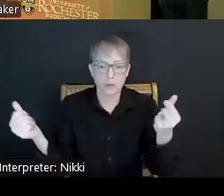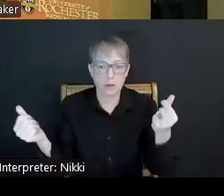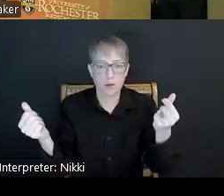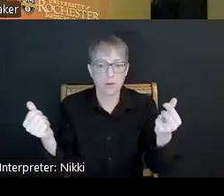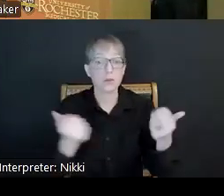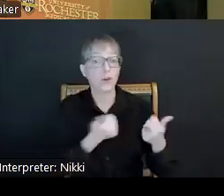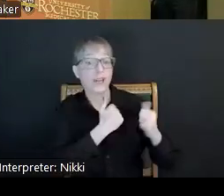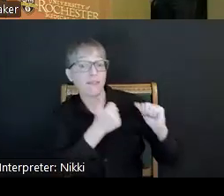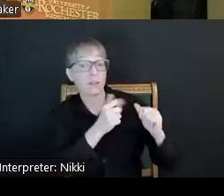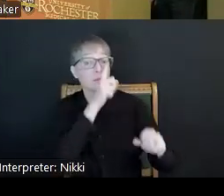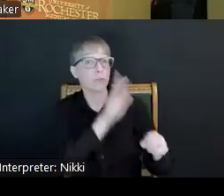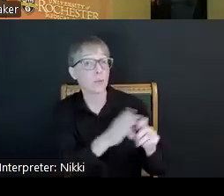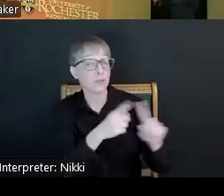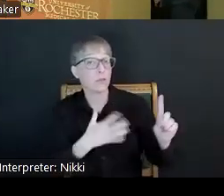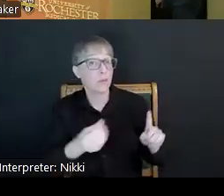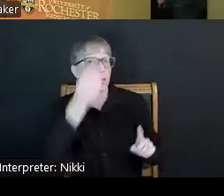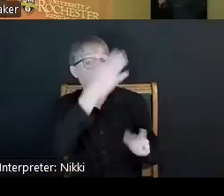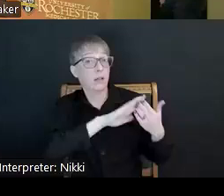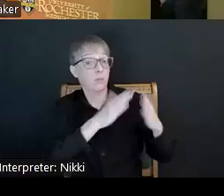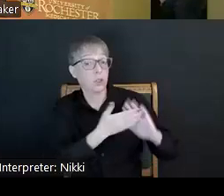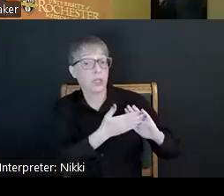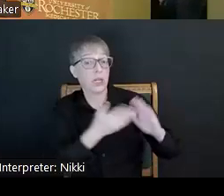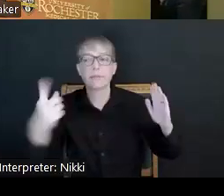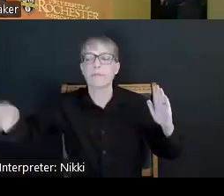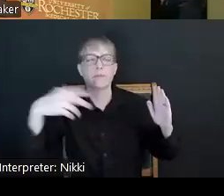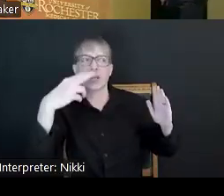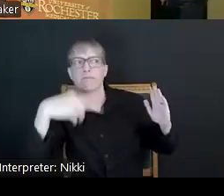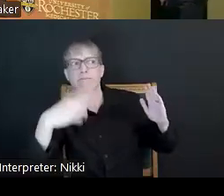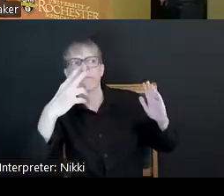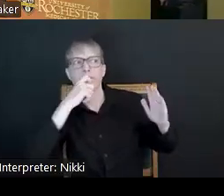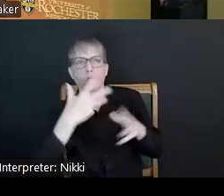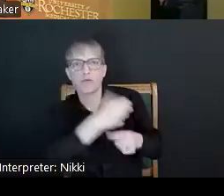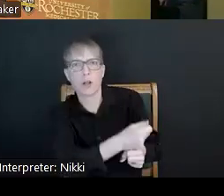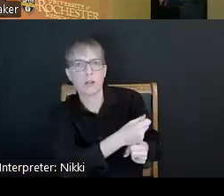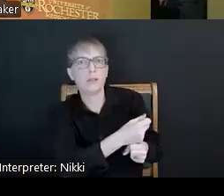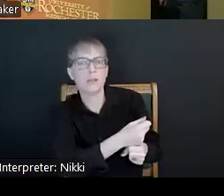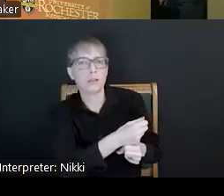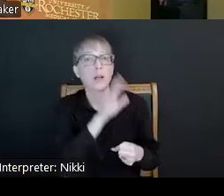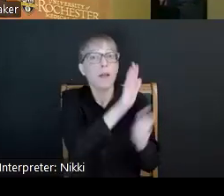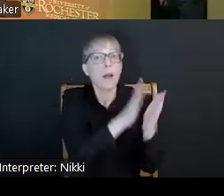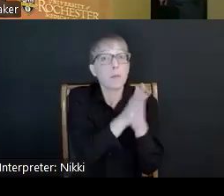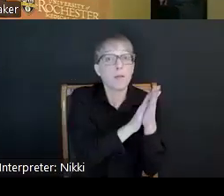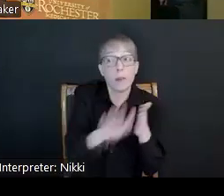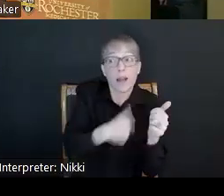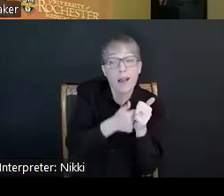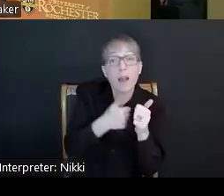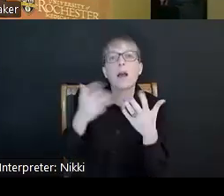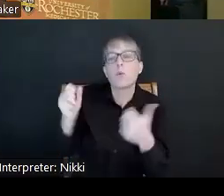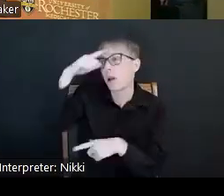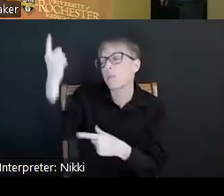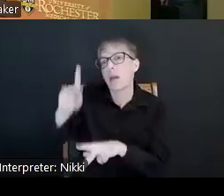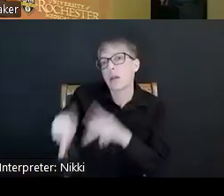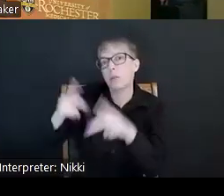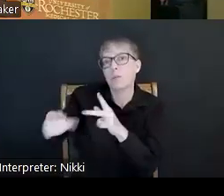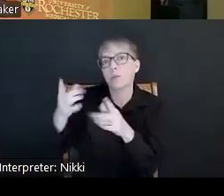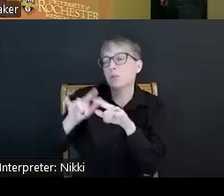are regarded with suspicion and mistrust, in the belief that they are motivated solely by a desire to keep the blacks quiet and in their place